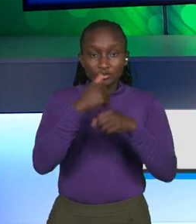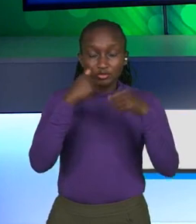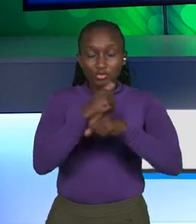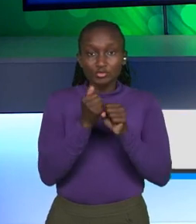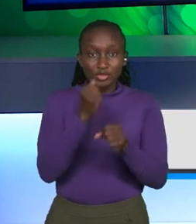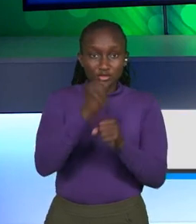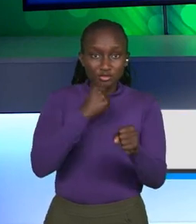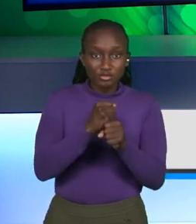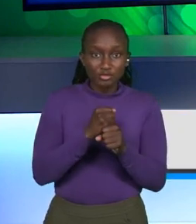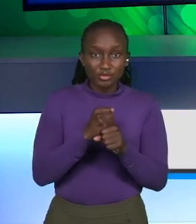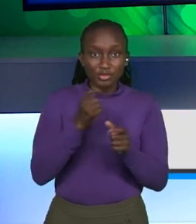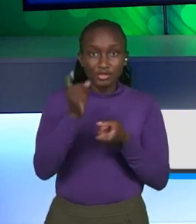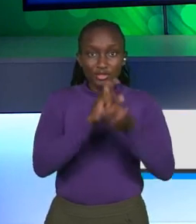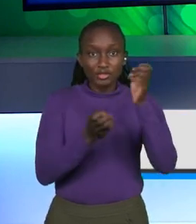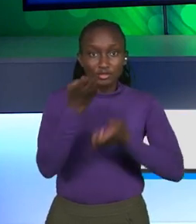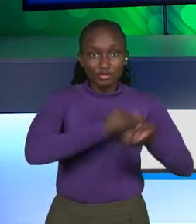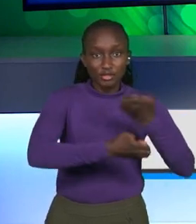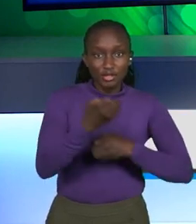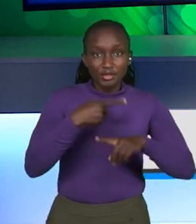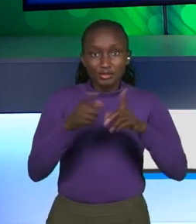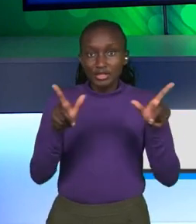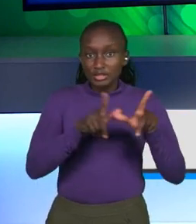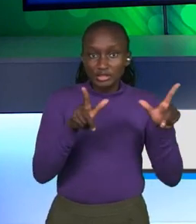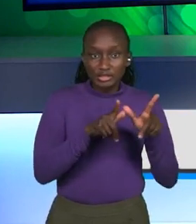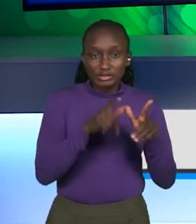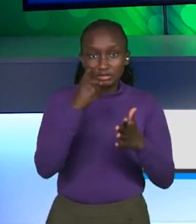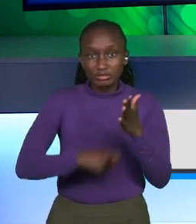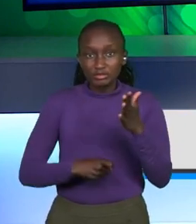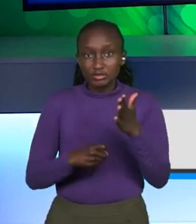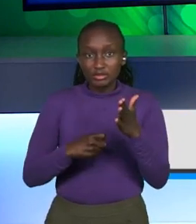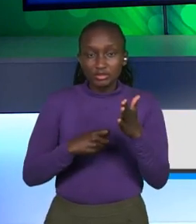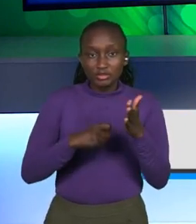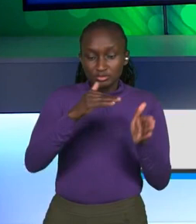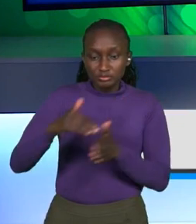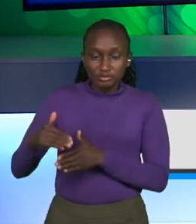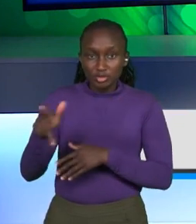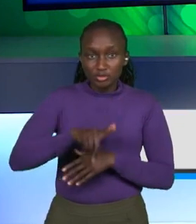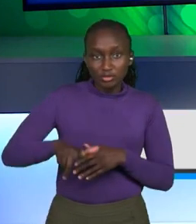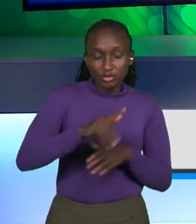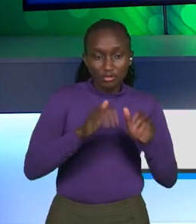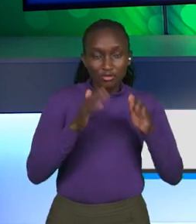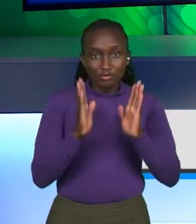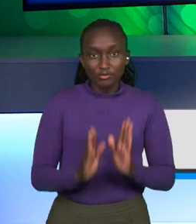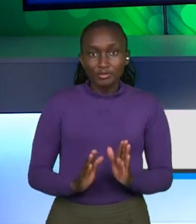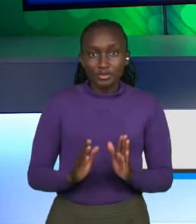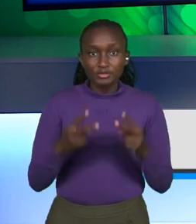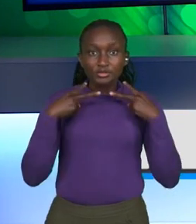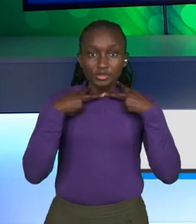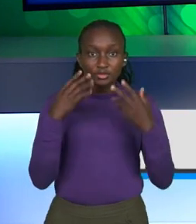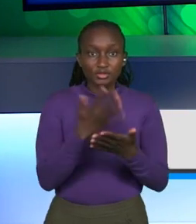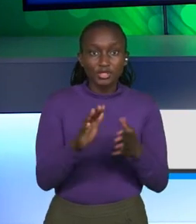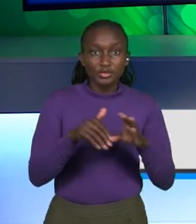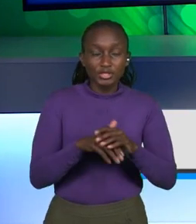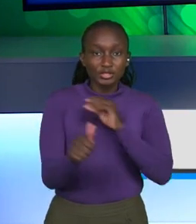and raise income. Unfortunately, astronomical licensing fees have edged out local small-scale farmers, trapping some in the